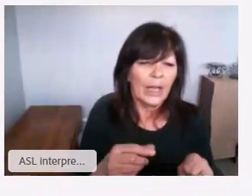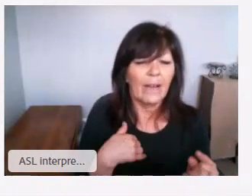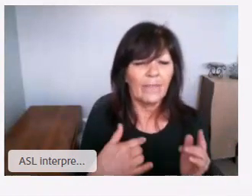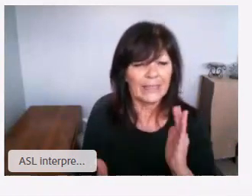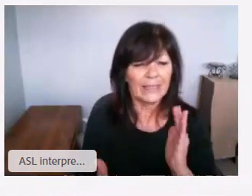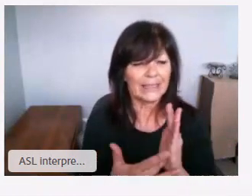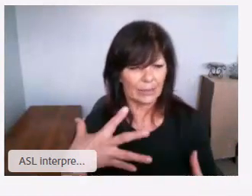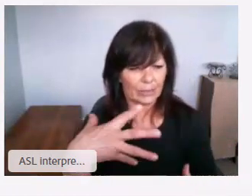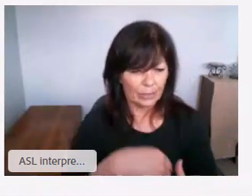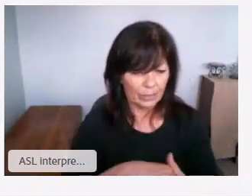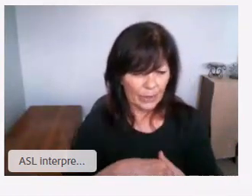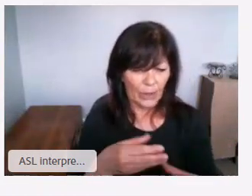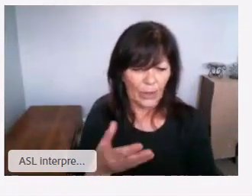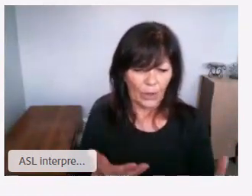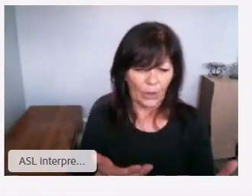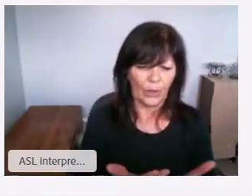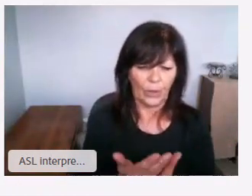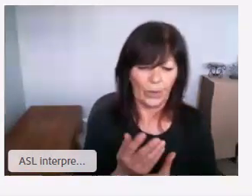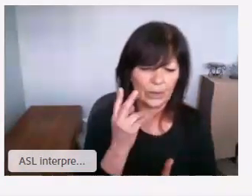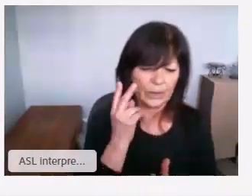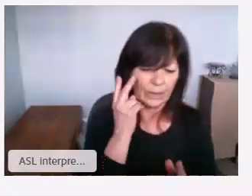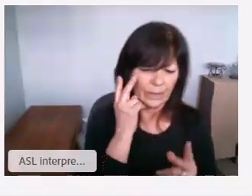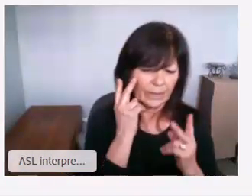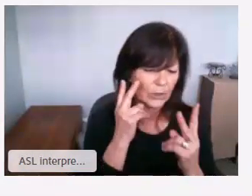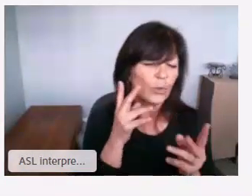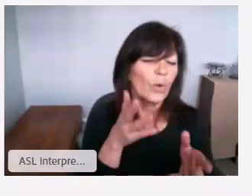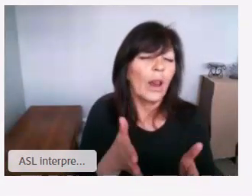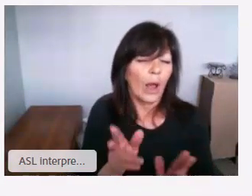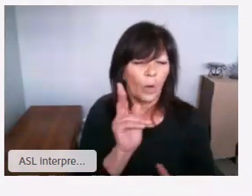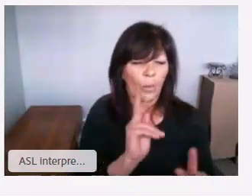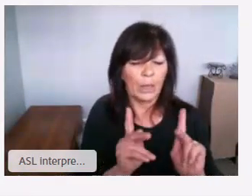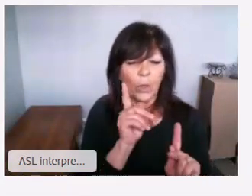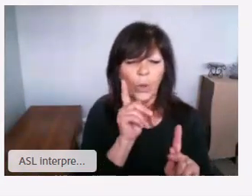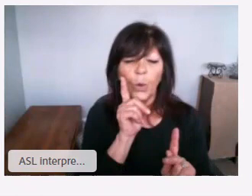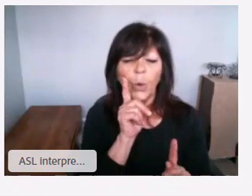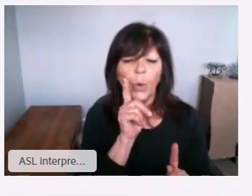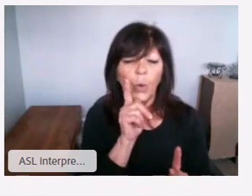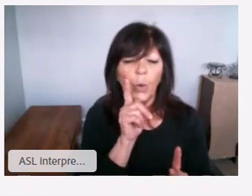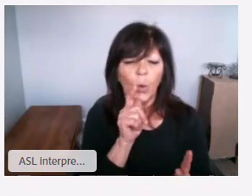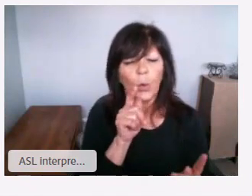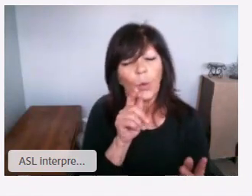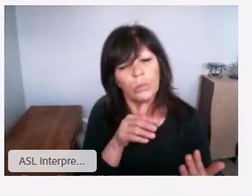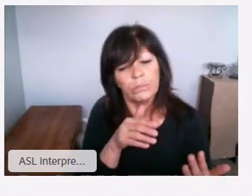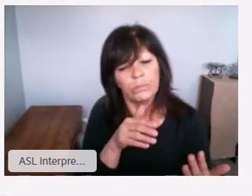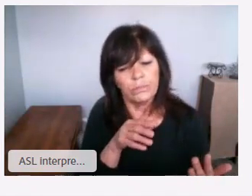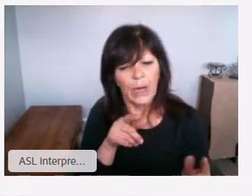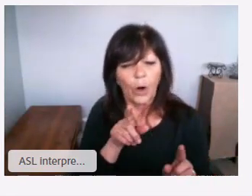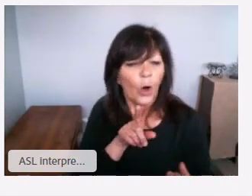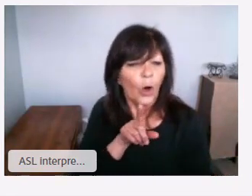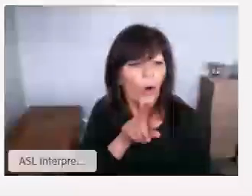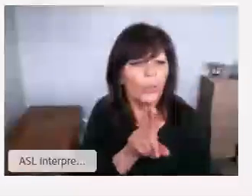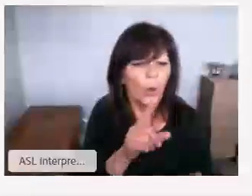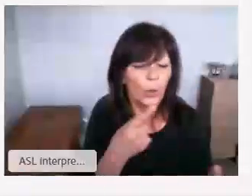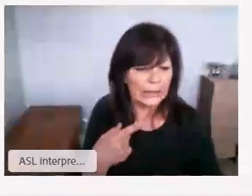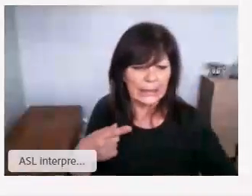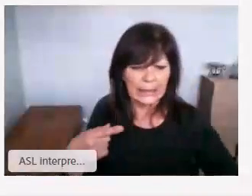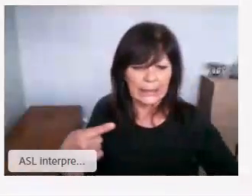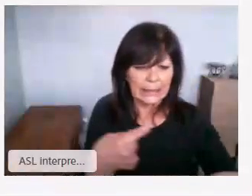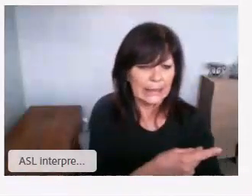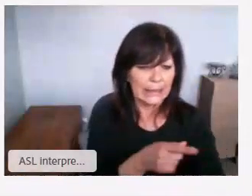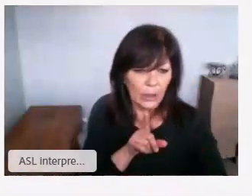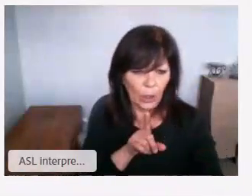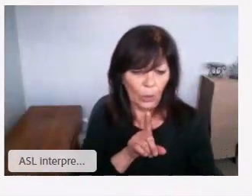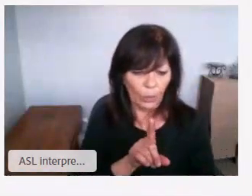in through MyoVision to allow individuals who are approaching two different intersections within the campus